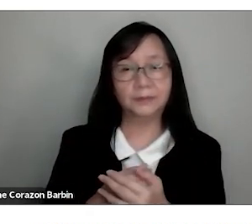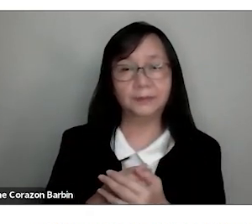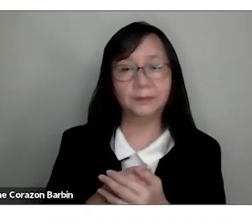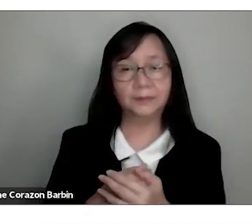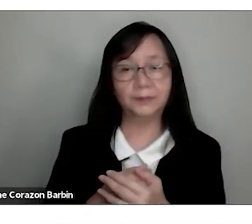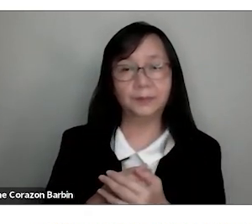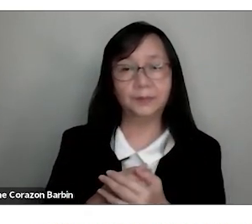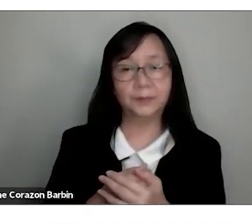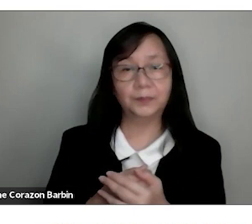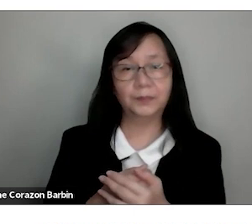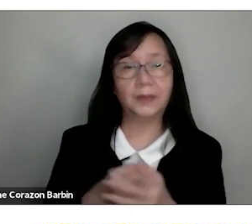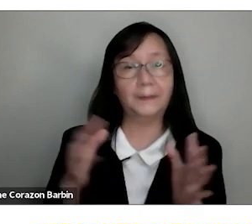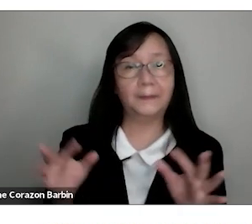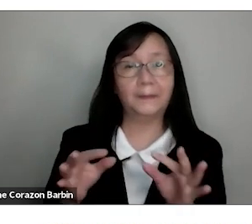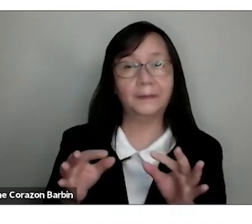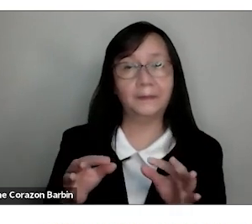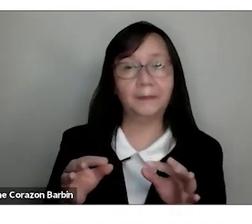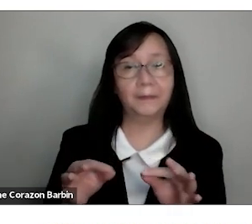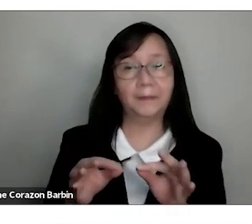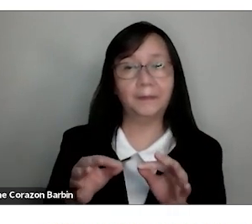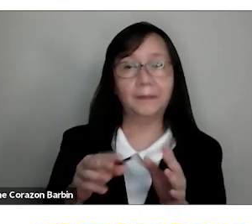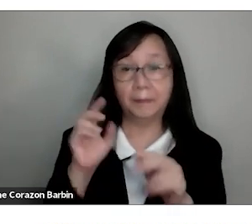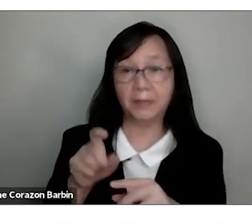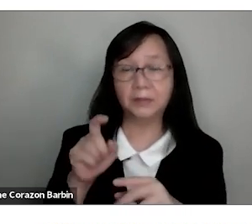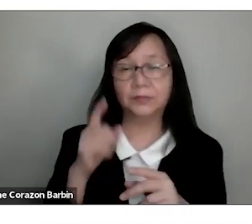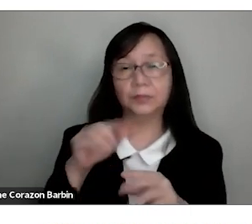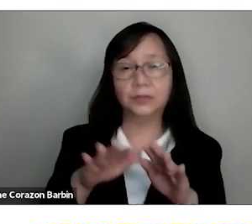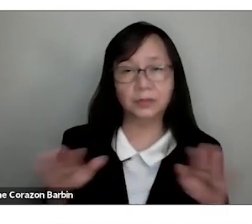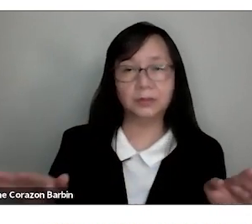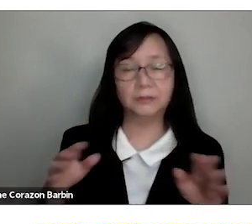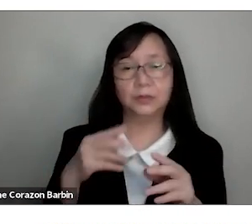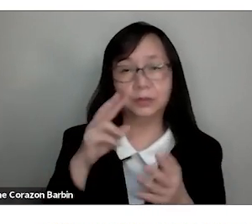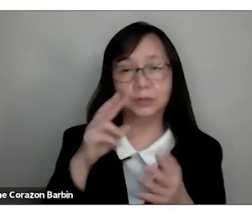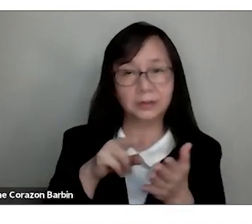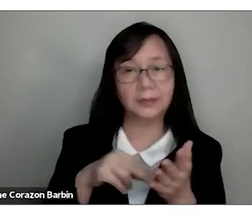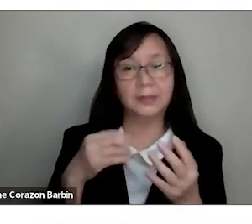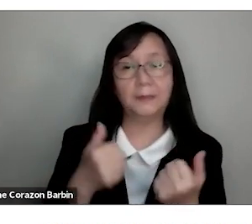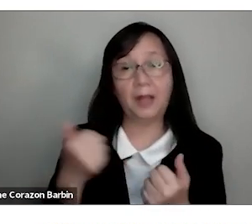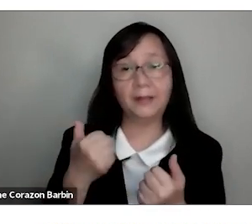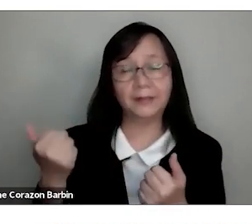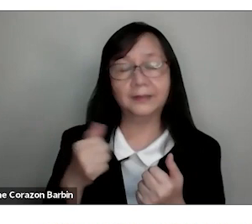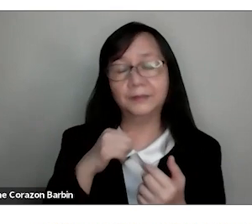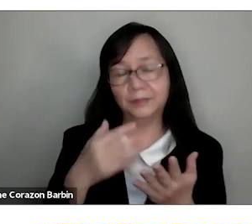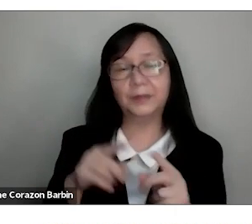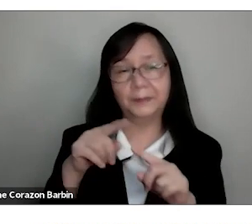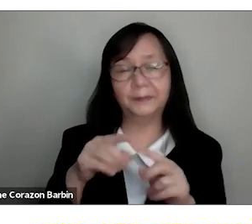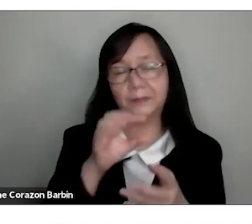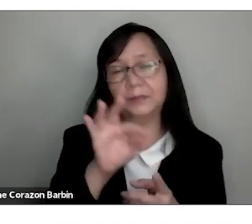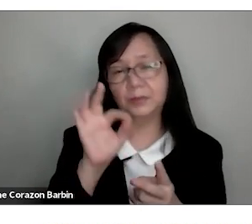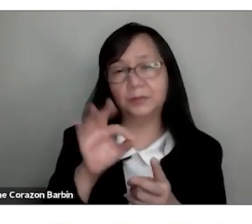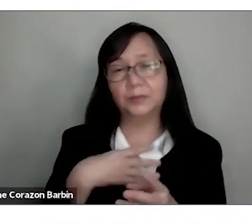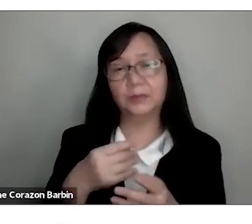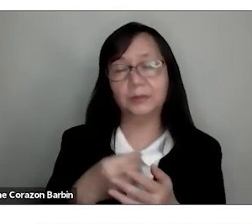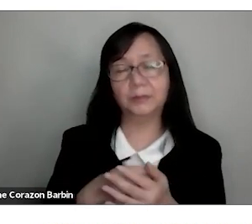was a must for the children and youth delegates to read. And the second document is optional or additional information. When we